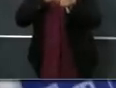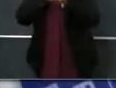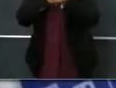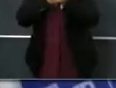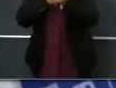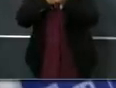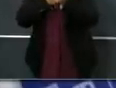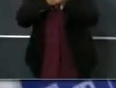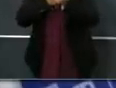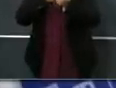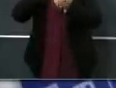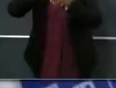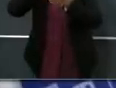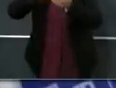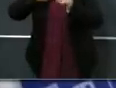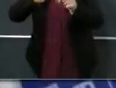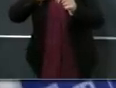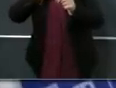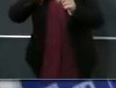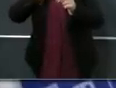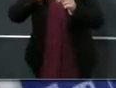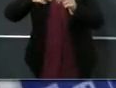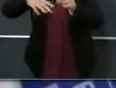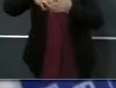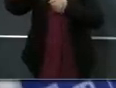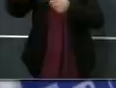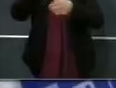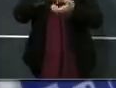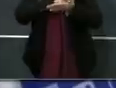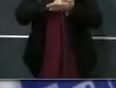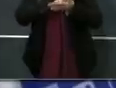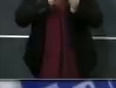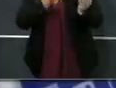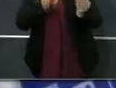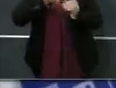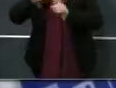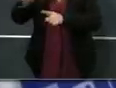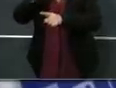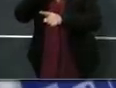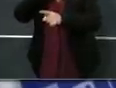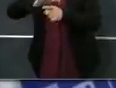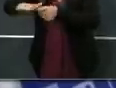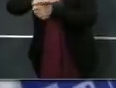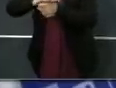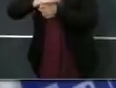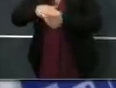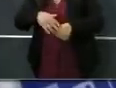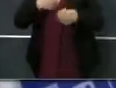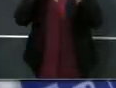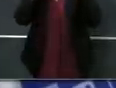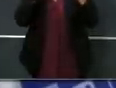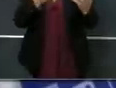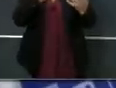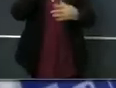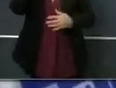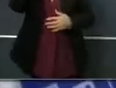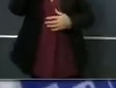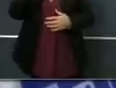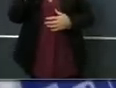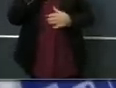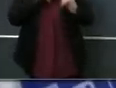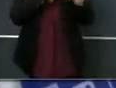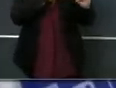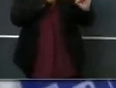help close the digital divide for California students. Like so many parents across the state, I had a pit in my stomach in March when